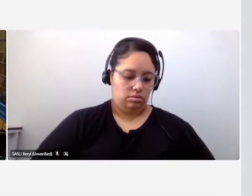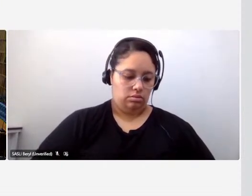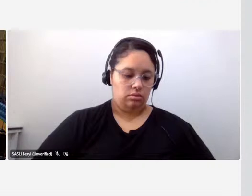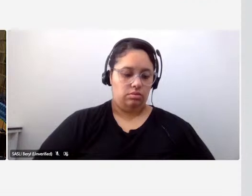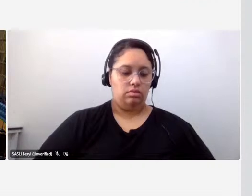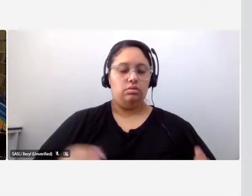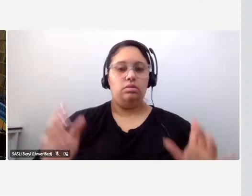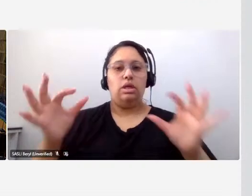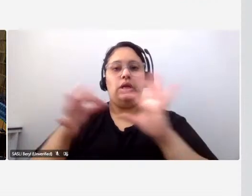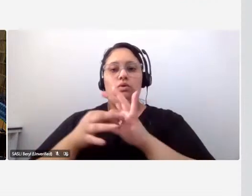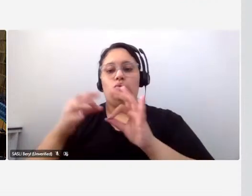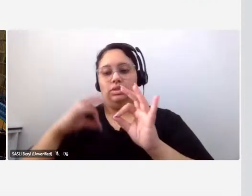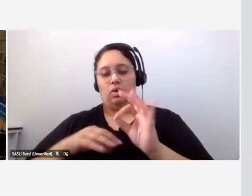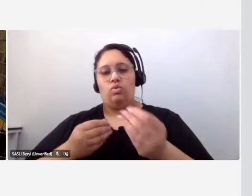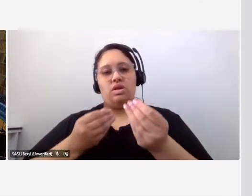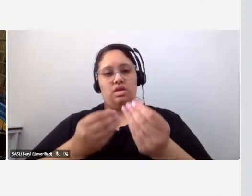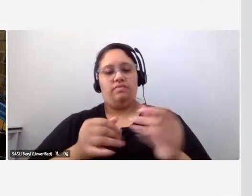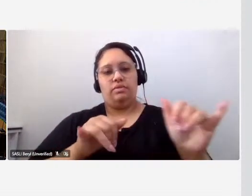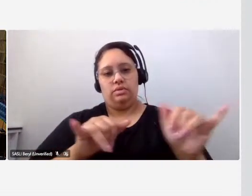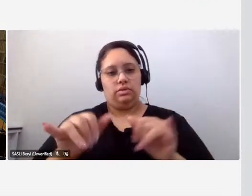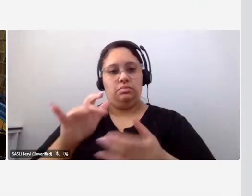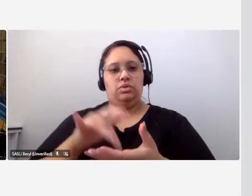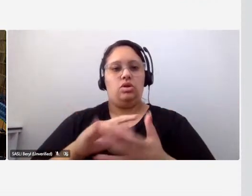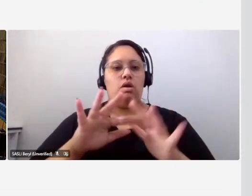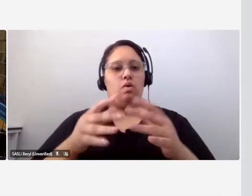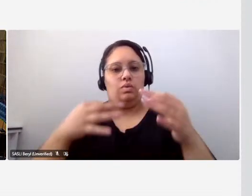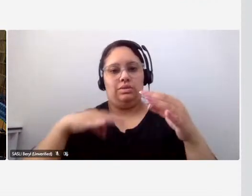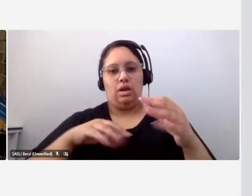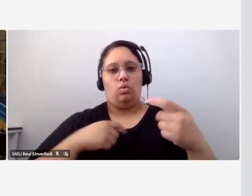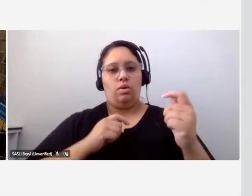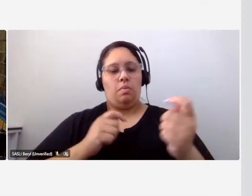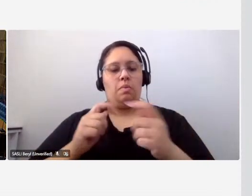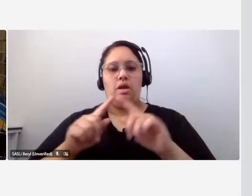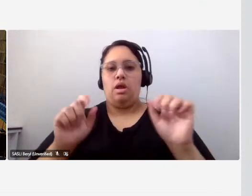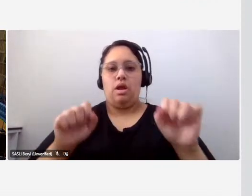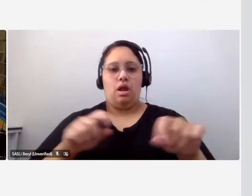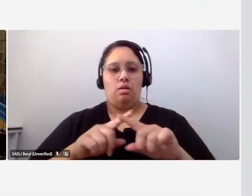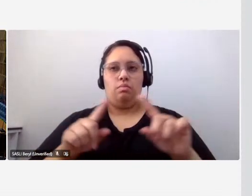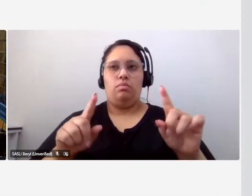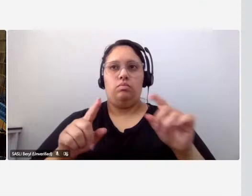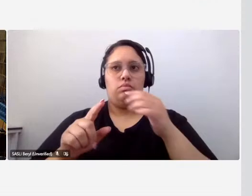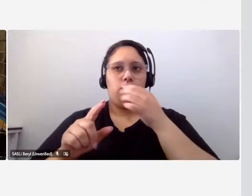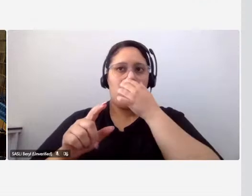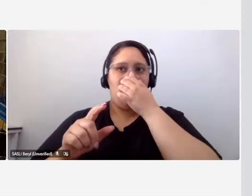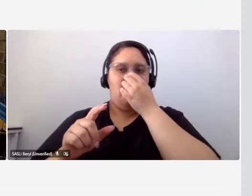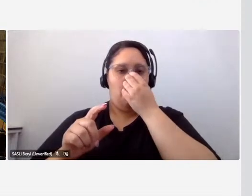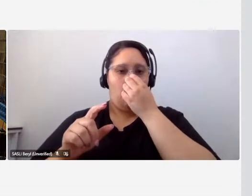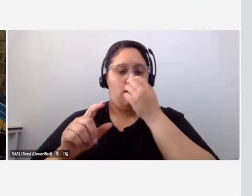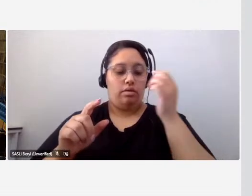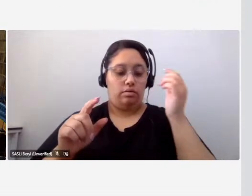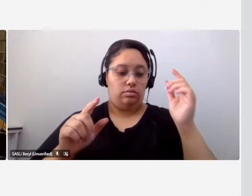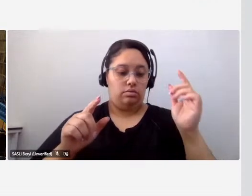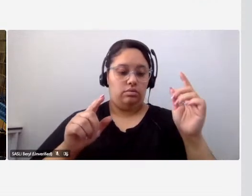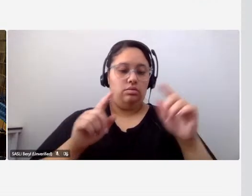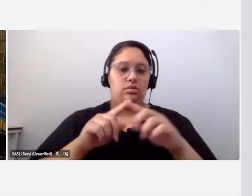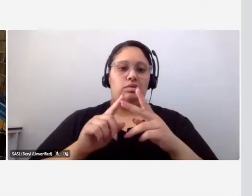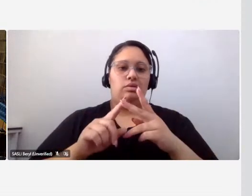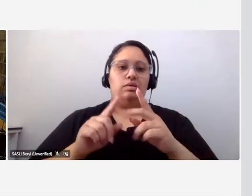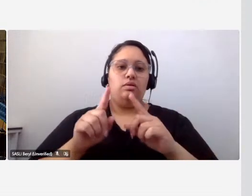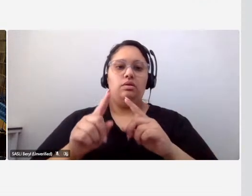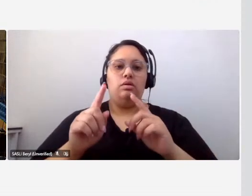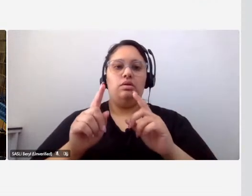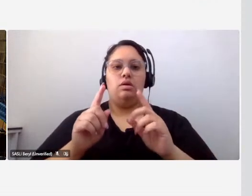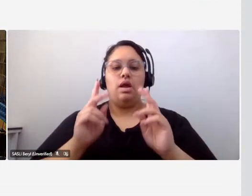salaries. They are able to offer the same positions at higher salaries that we cannot compete with. And then second,